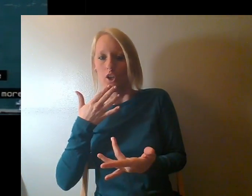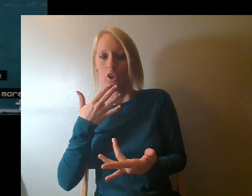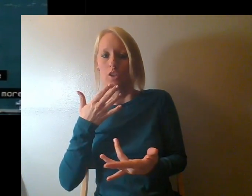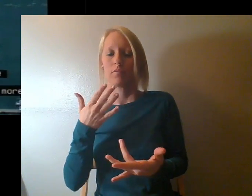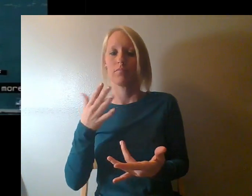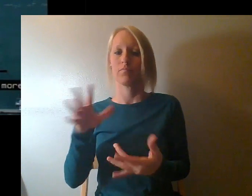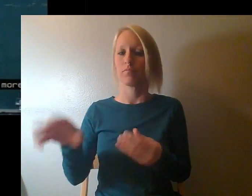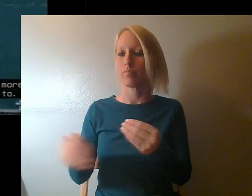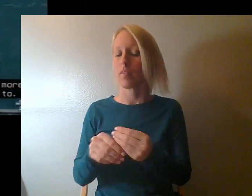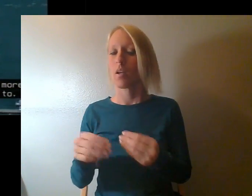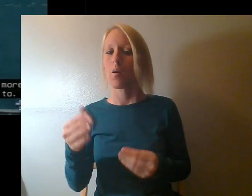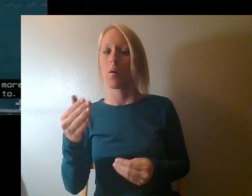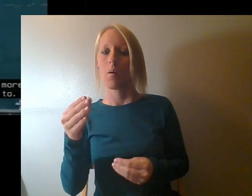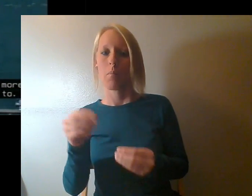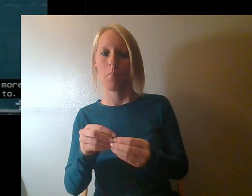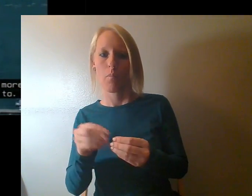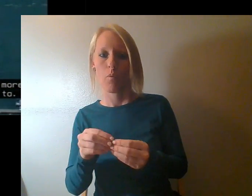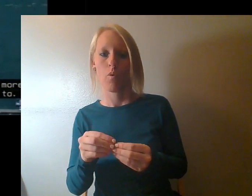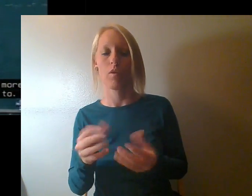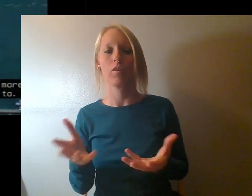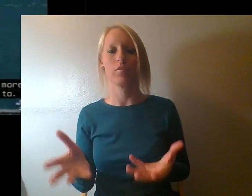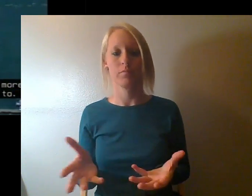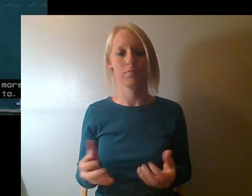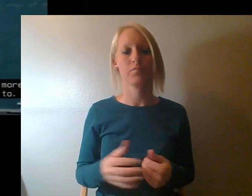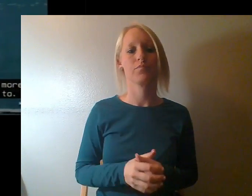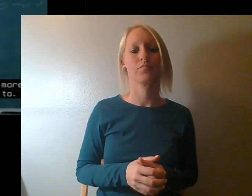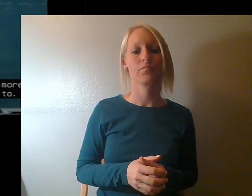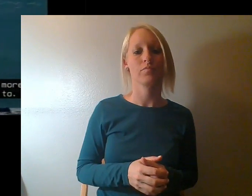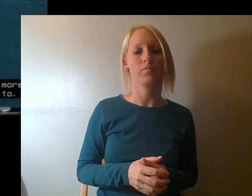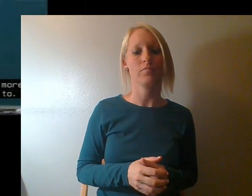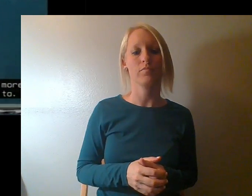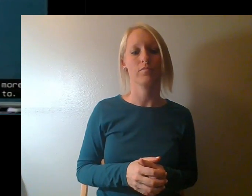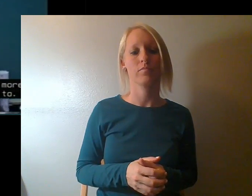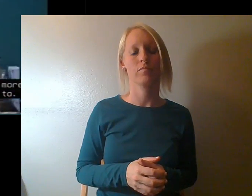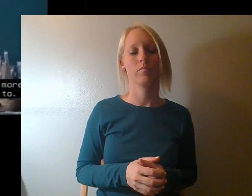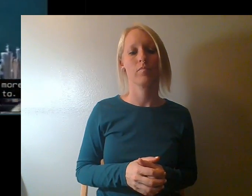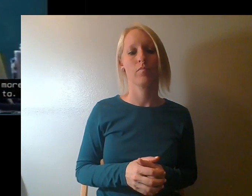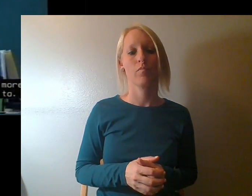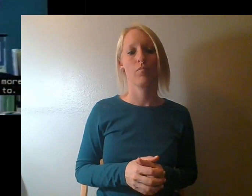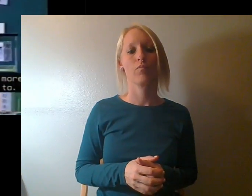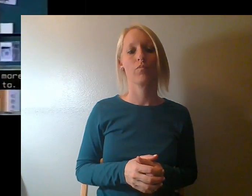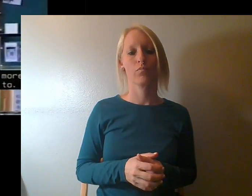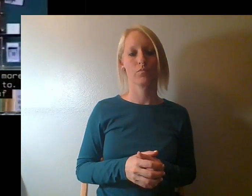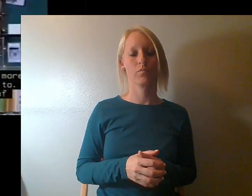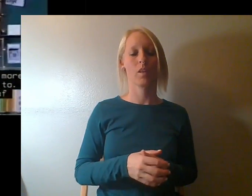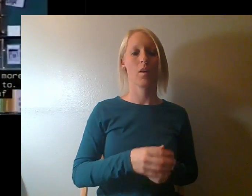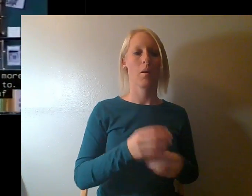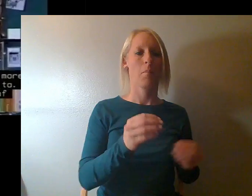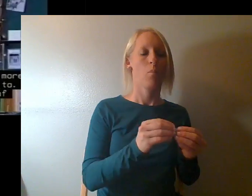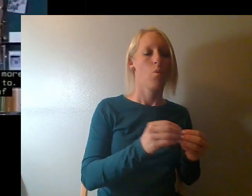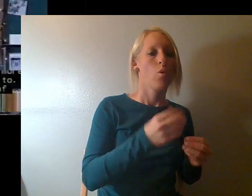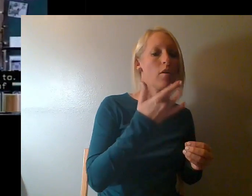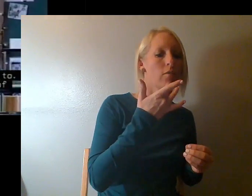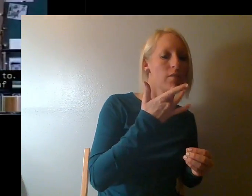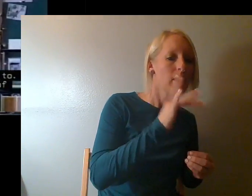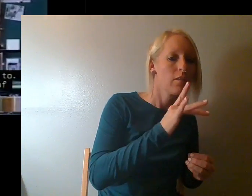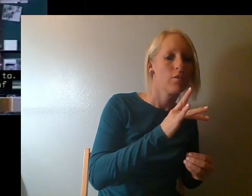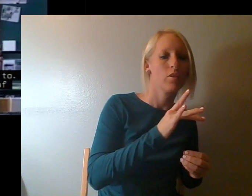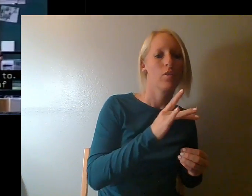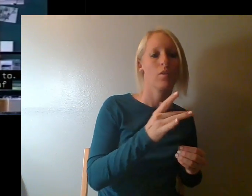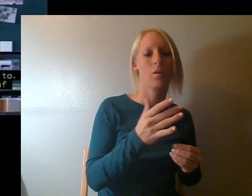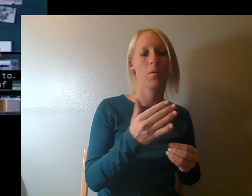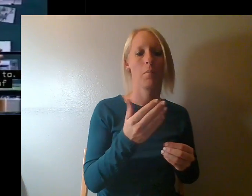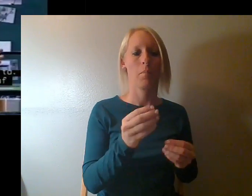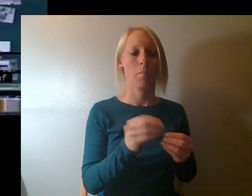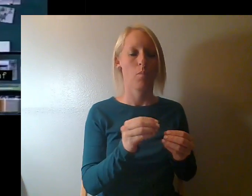flavor, more sugar than it was supposed to. All right? Take a look at our beaker of water here.